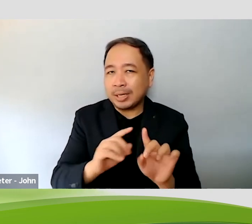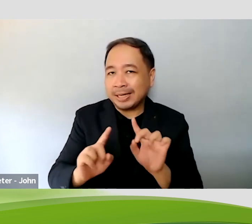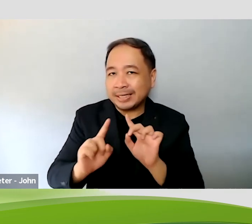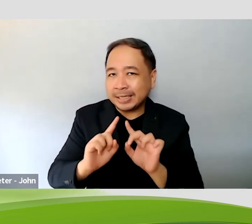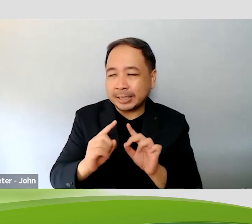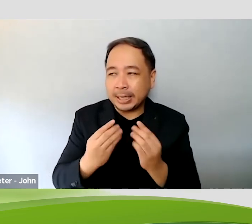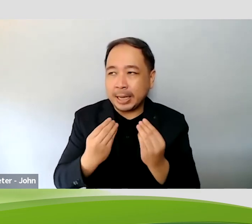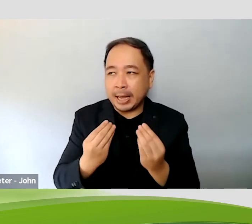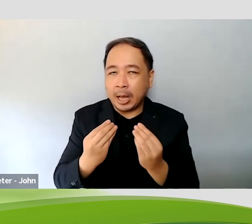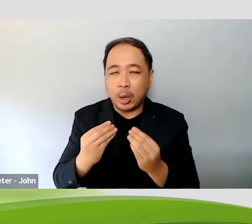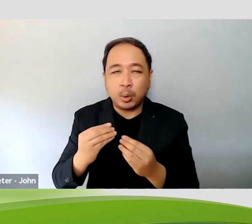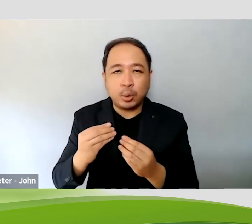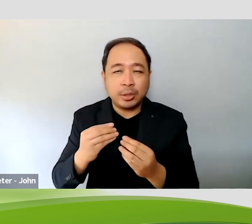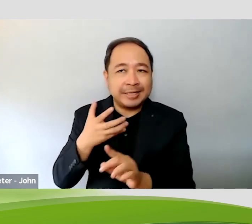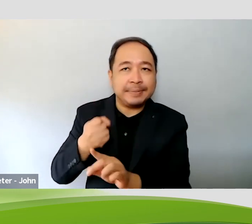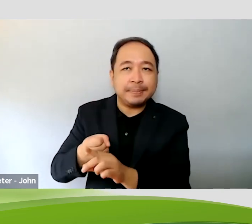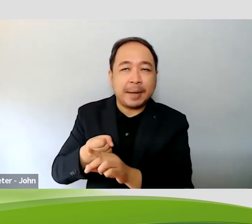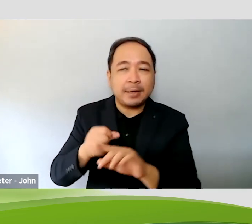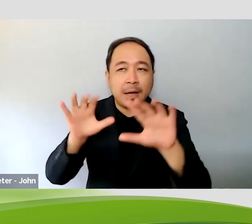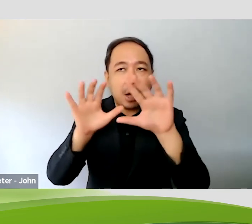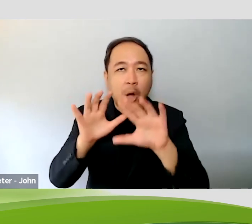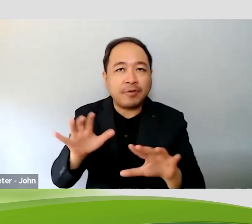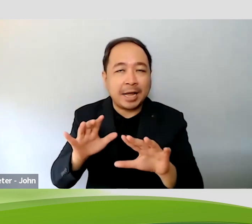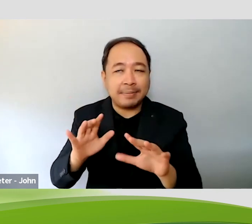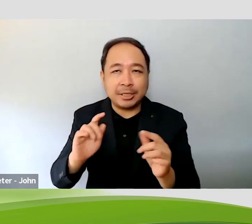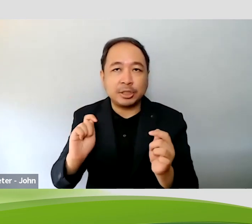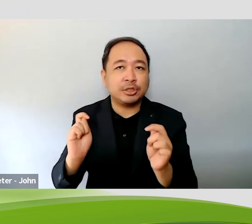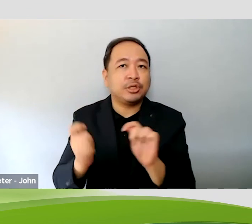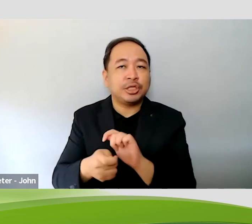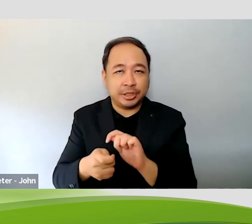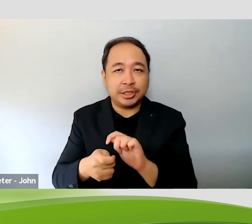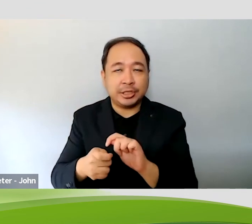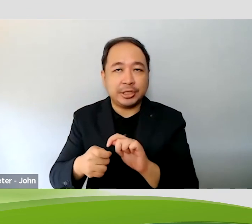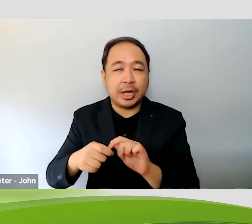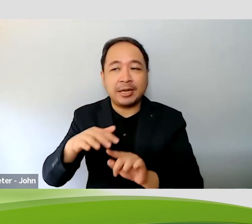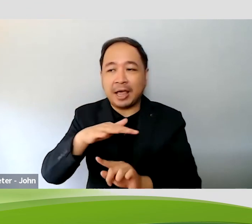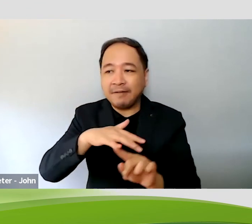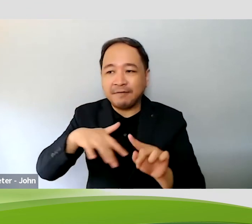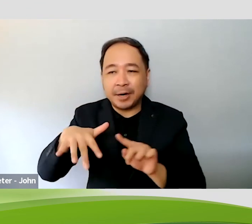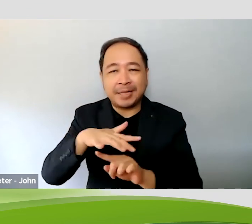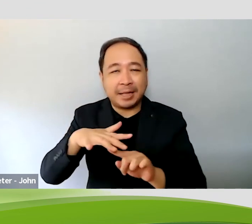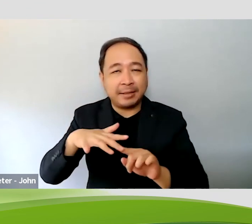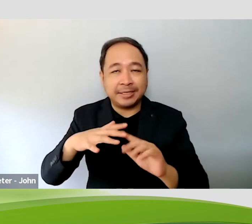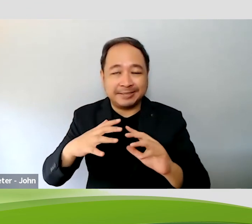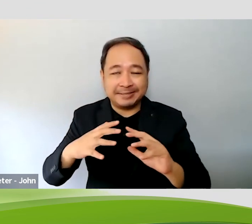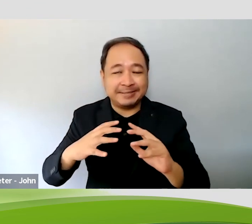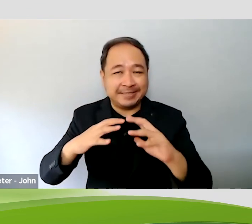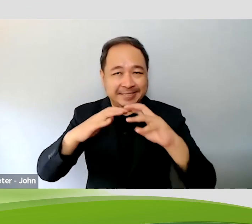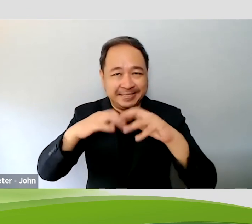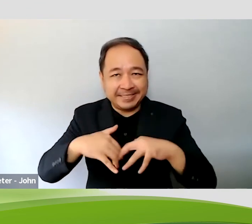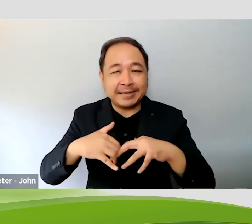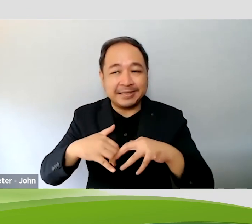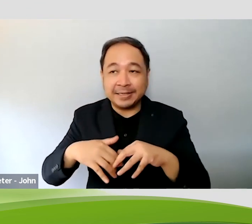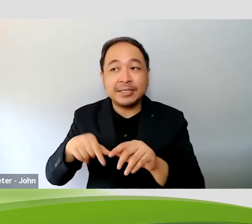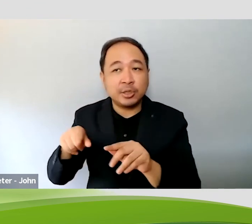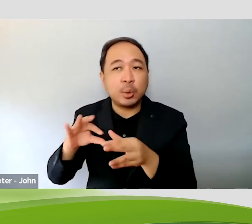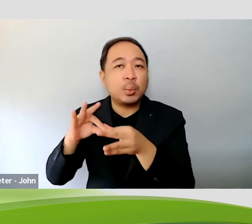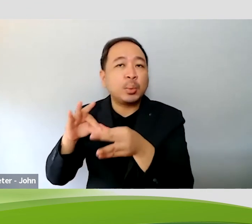climate change, environmental degradation, and disasters induced by natural hazards, to also address connections with human